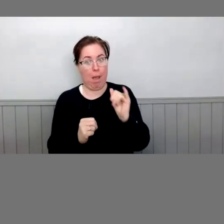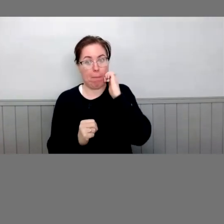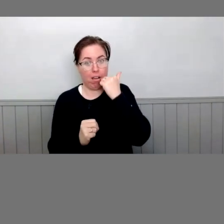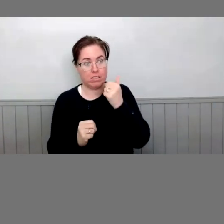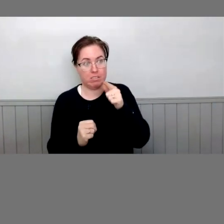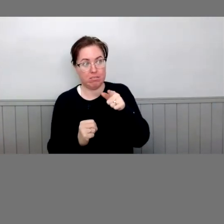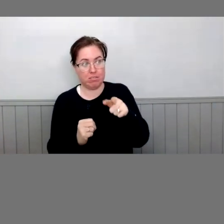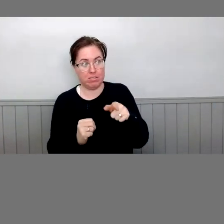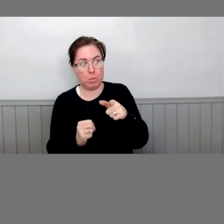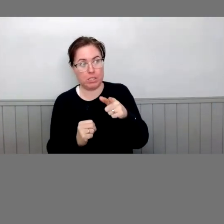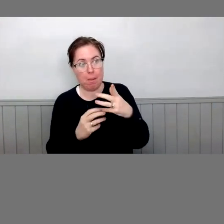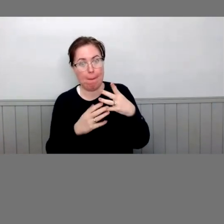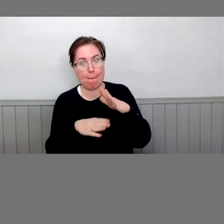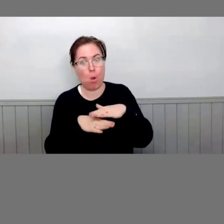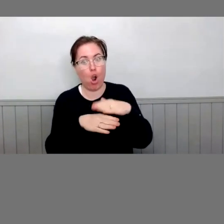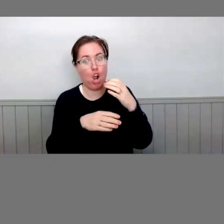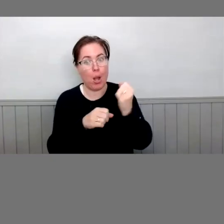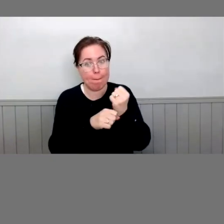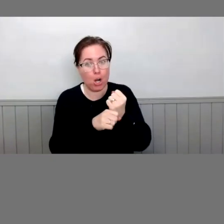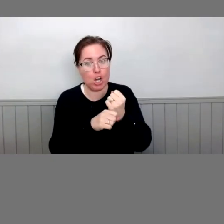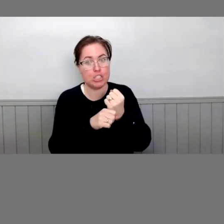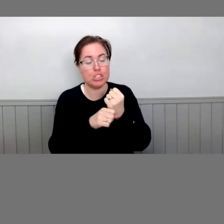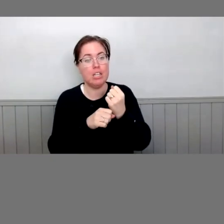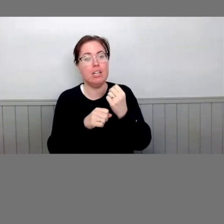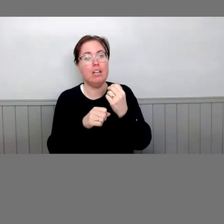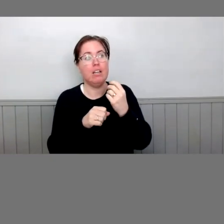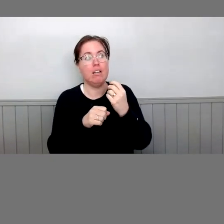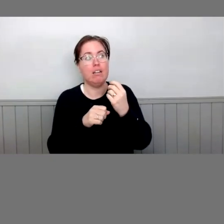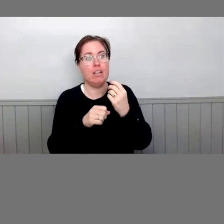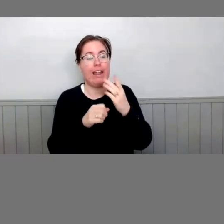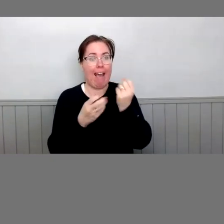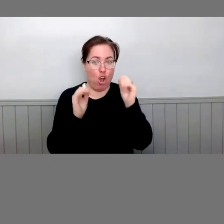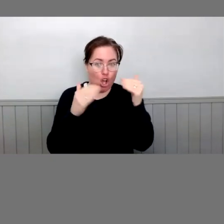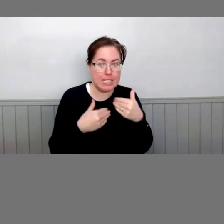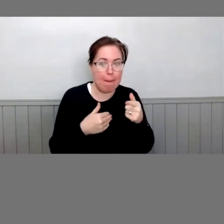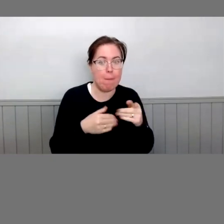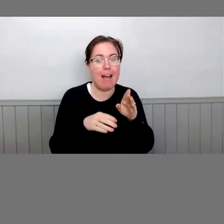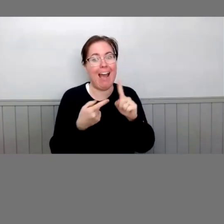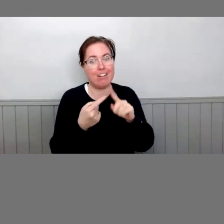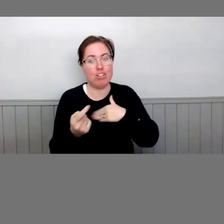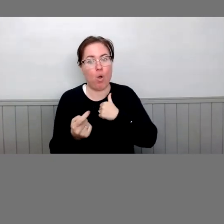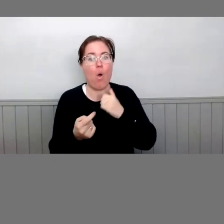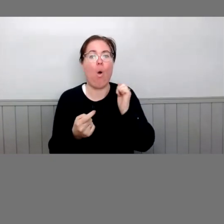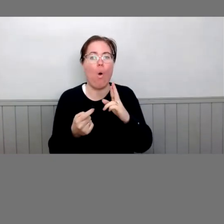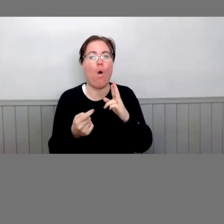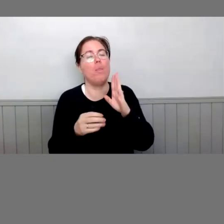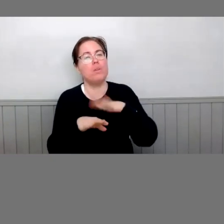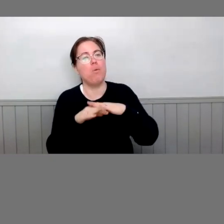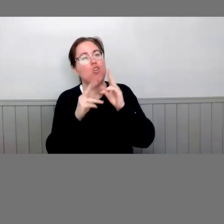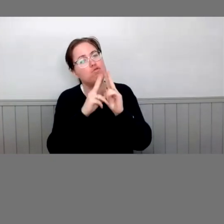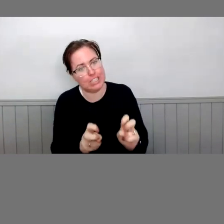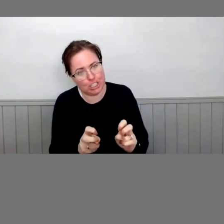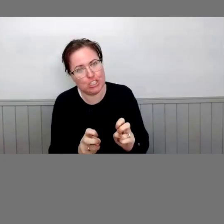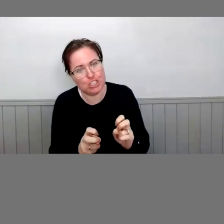in higher numbers within the autistic community or because there was more studies focusing on this